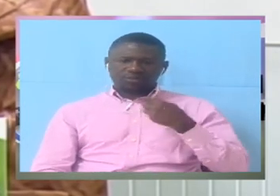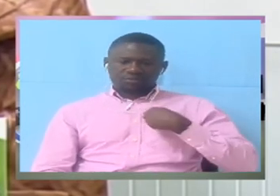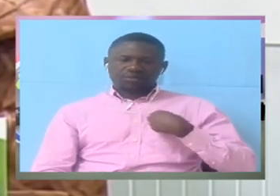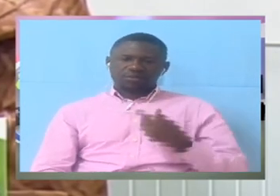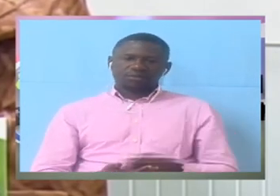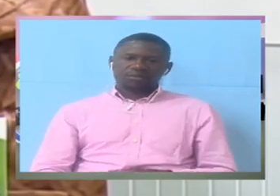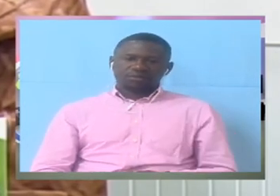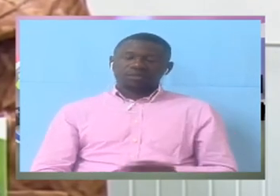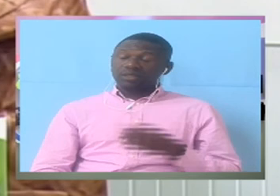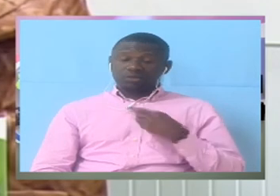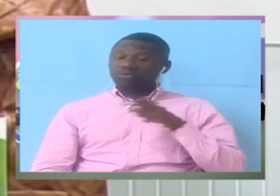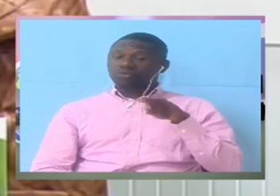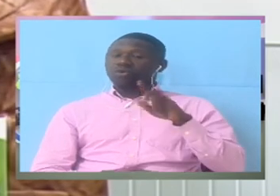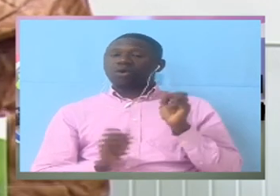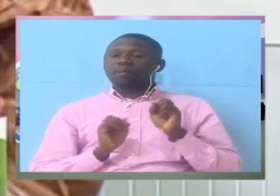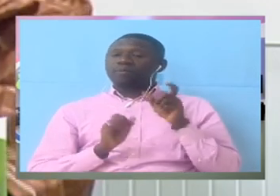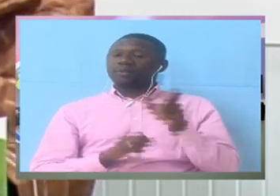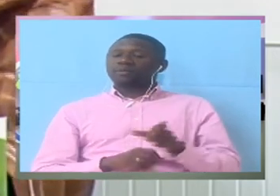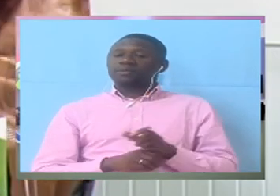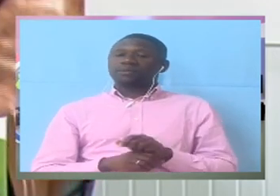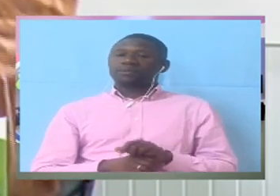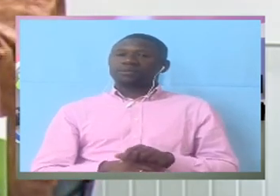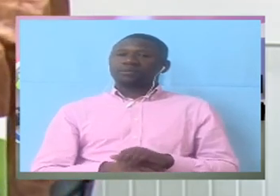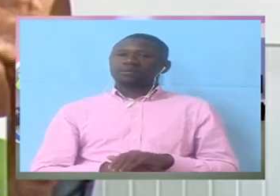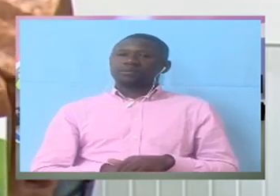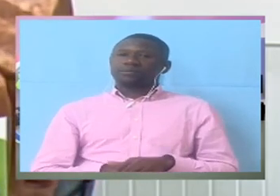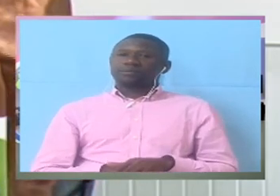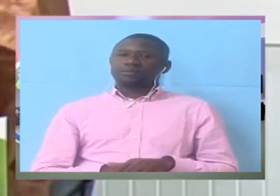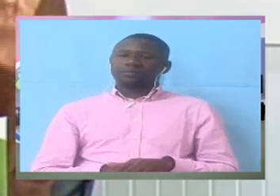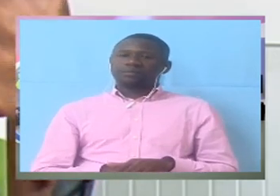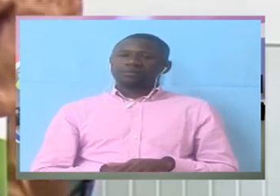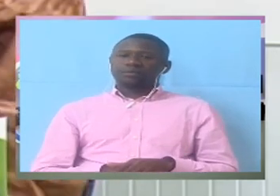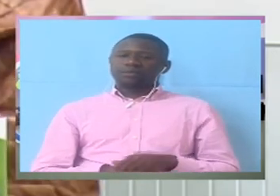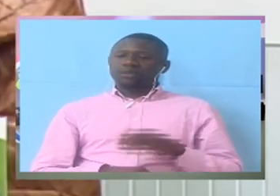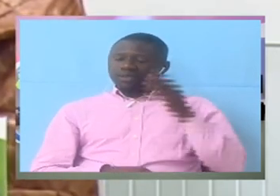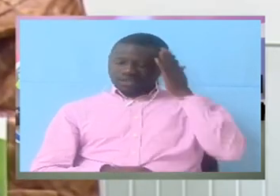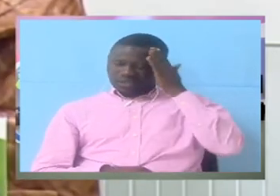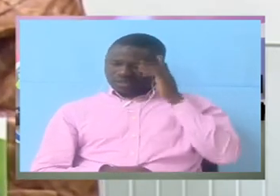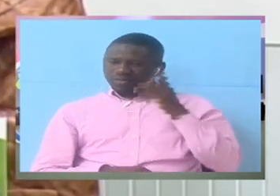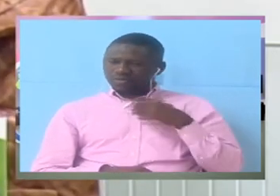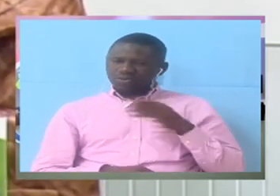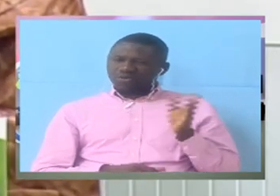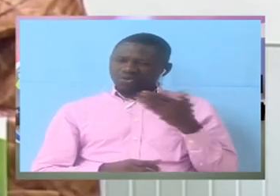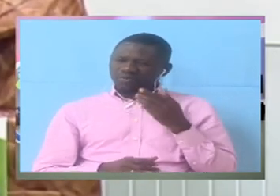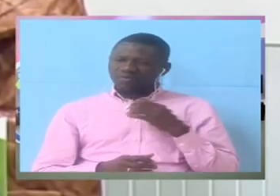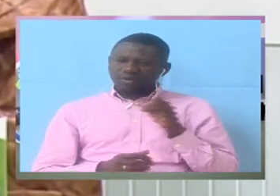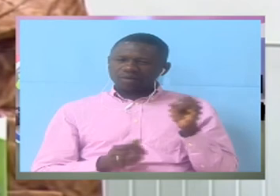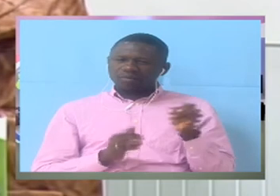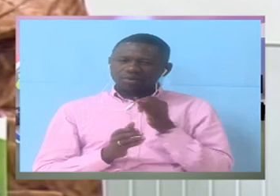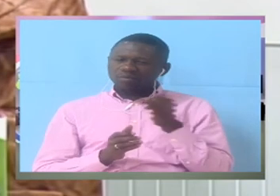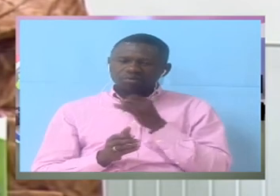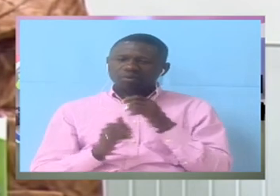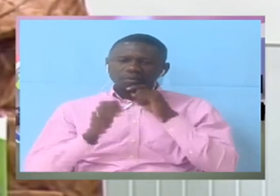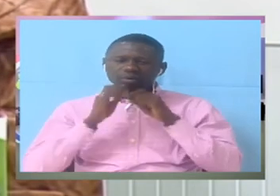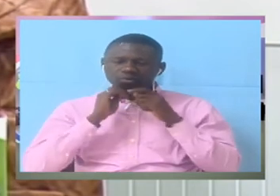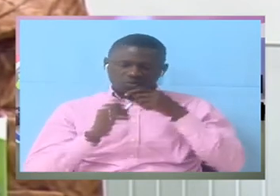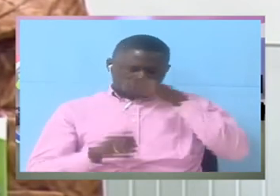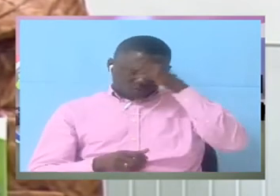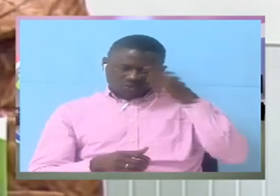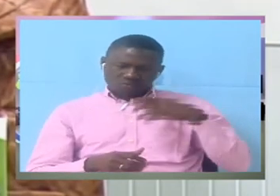the one. Attended. And he was not the one. He thought that we had come to do some